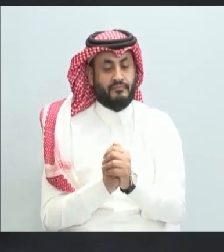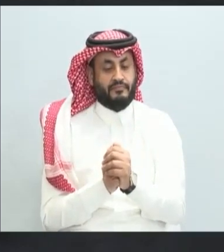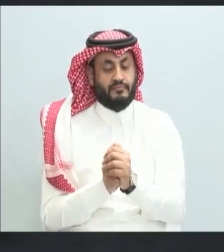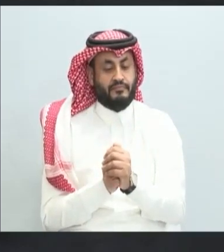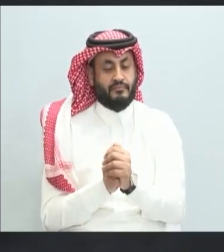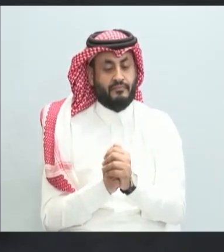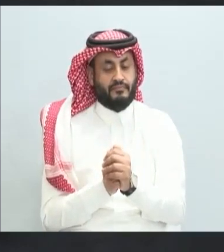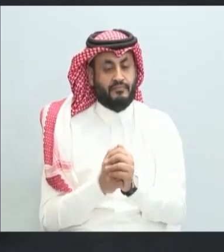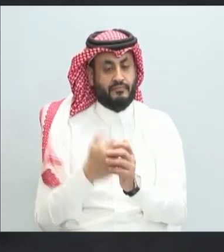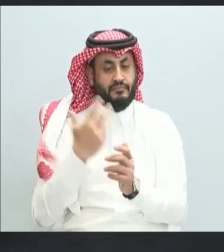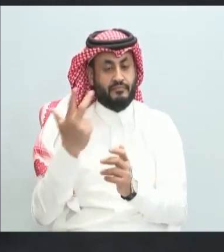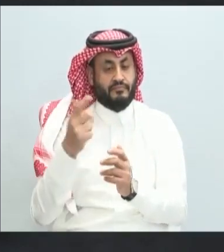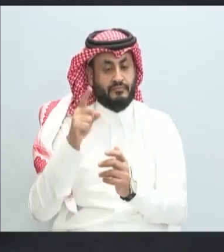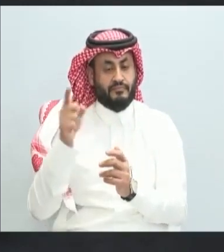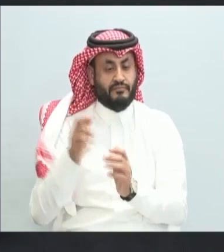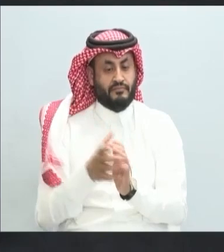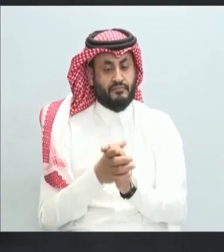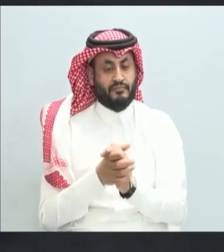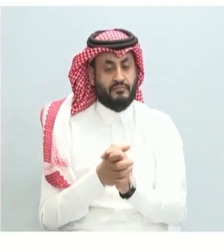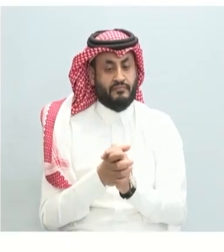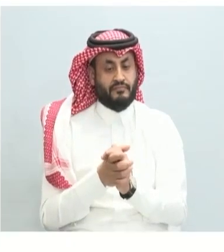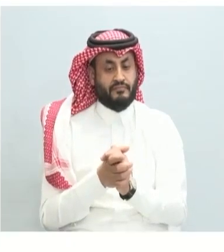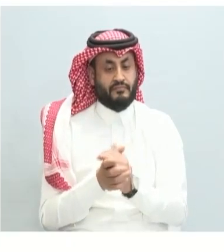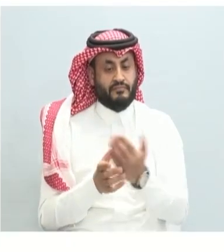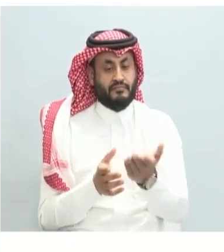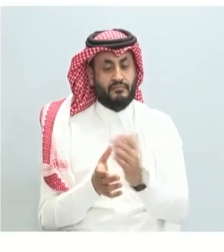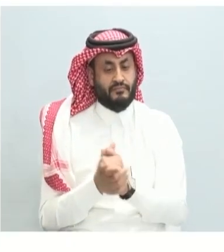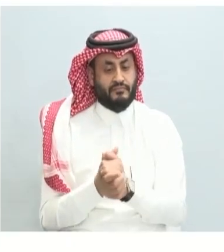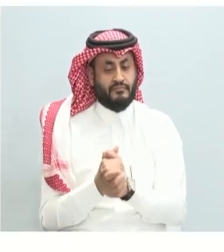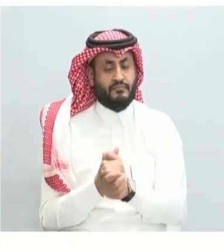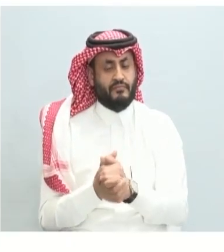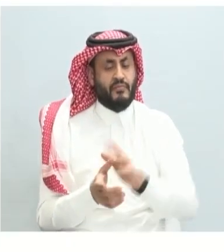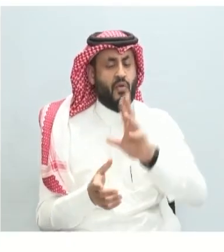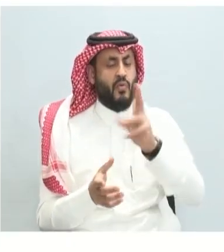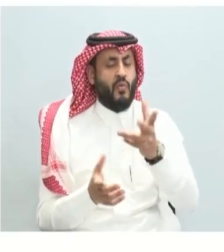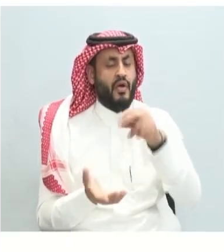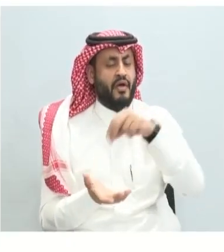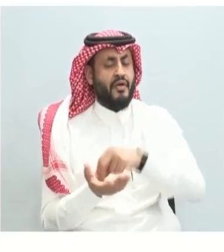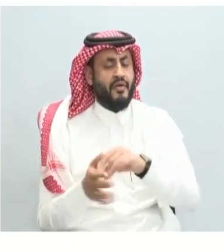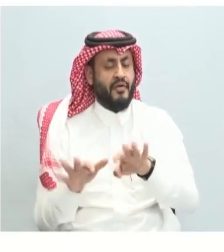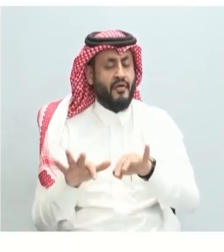listen to the third question. The third question is, where are